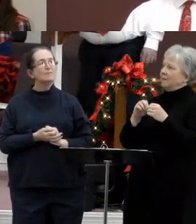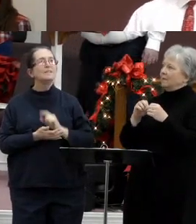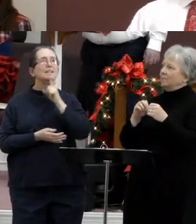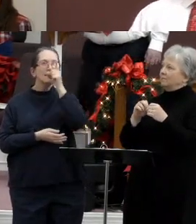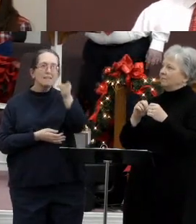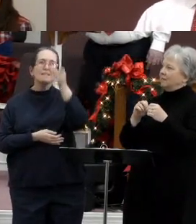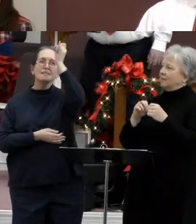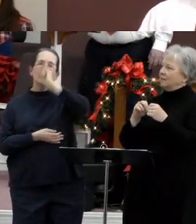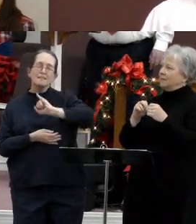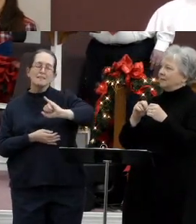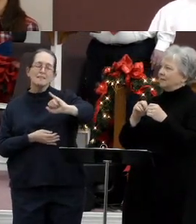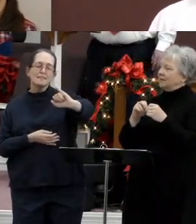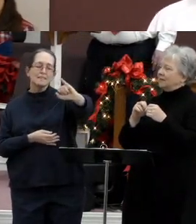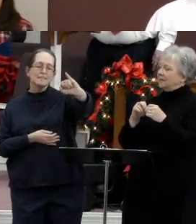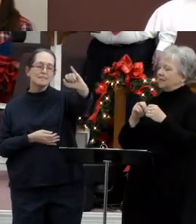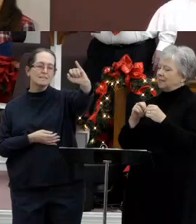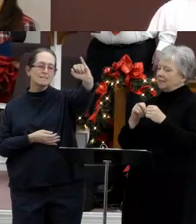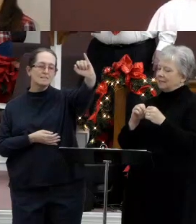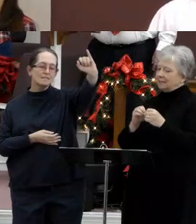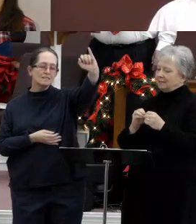He